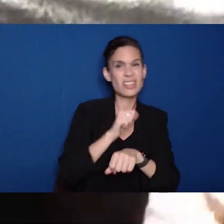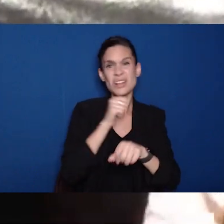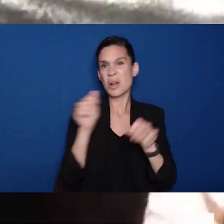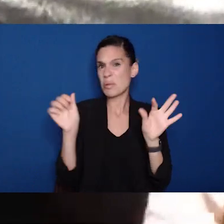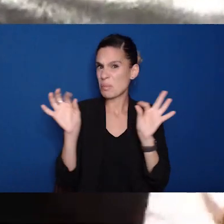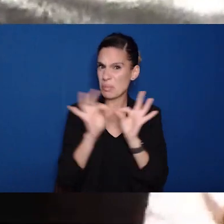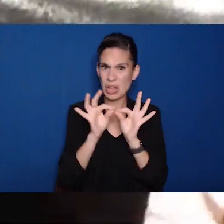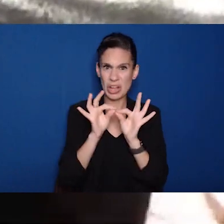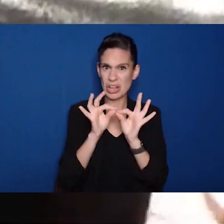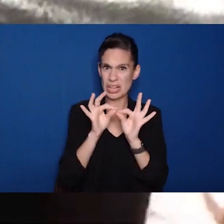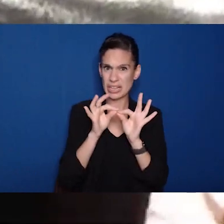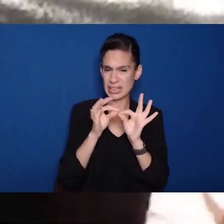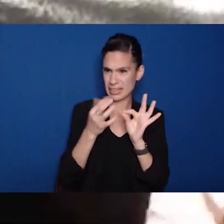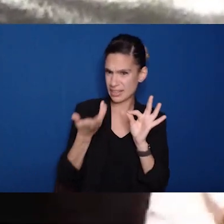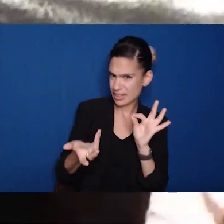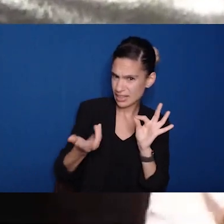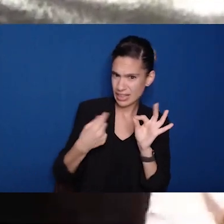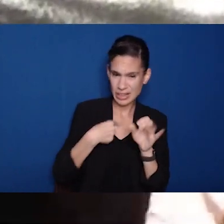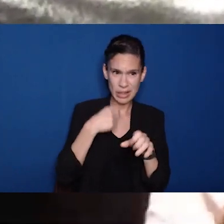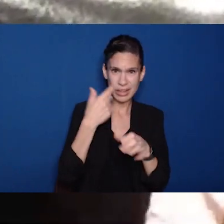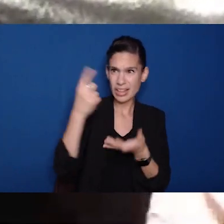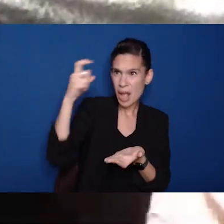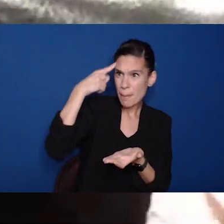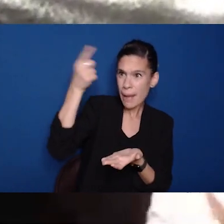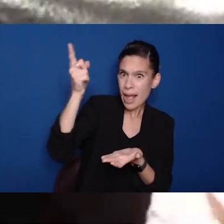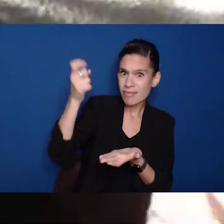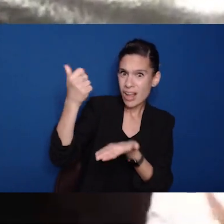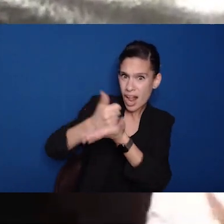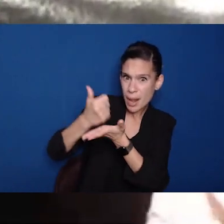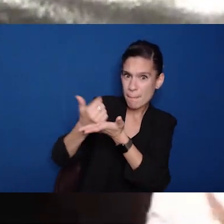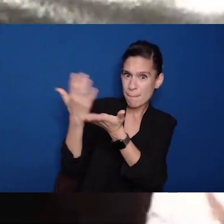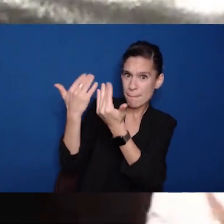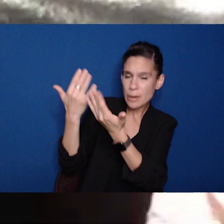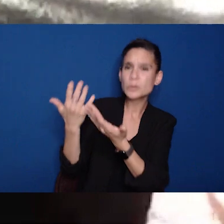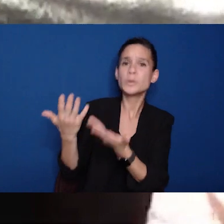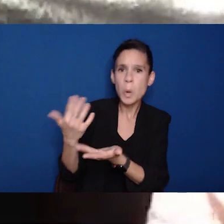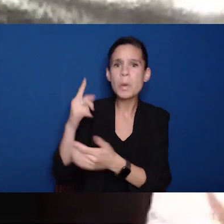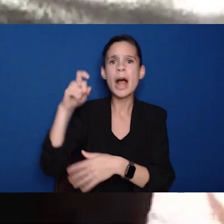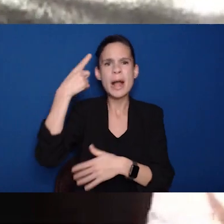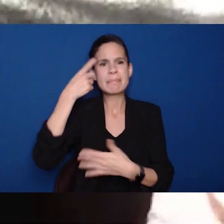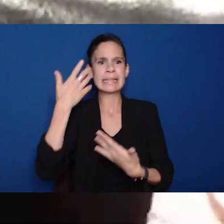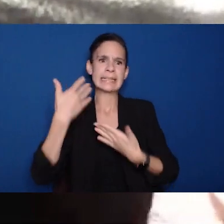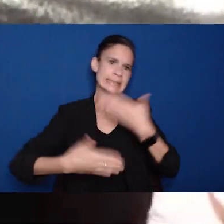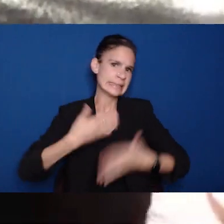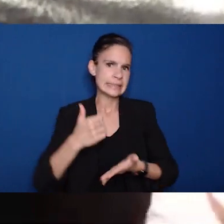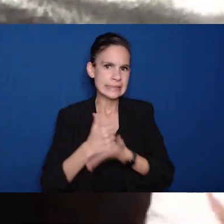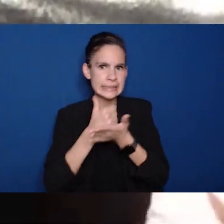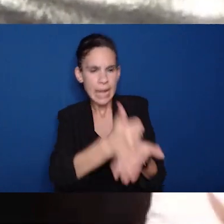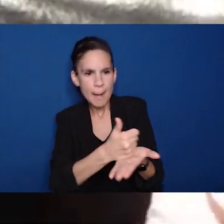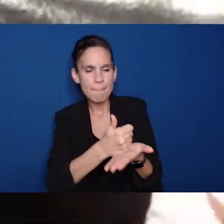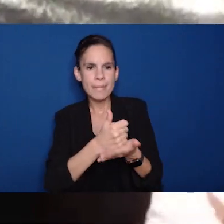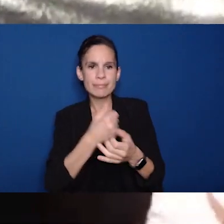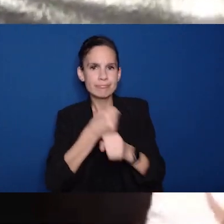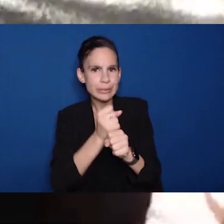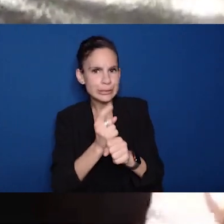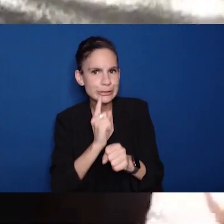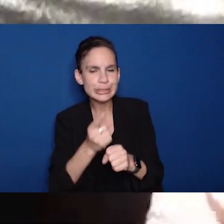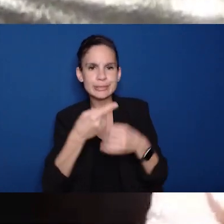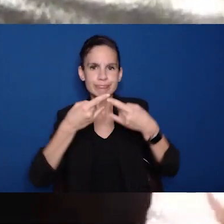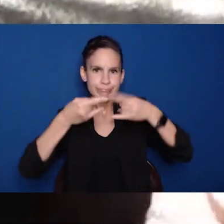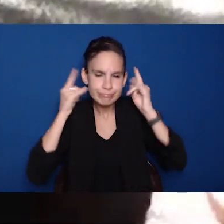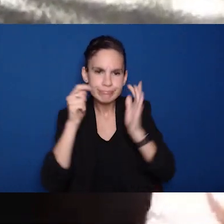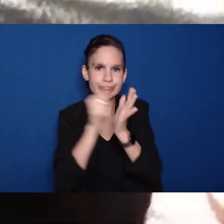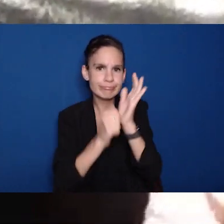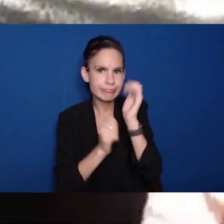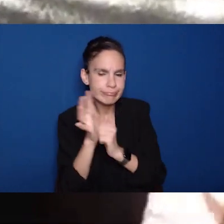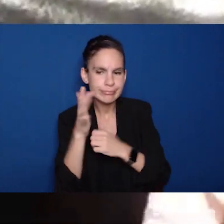it. We're critical staff, but also do your part as government. So I know they have stepped in now. So at least our healthcare workers are getting the protective gear